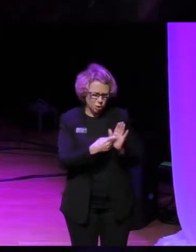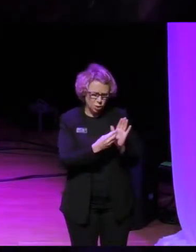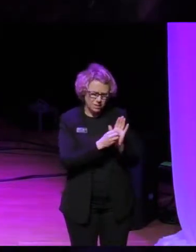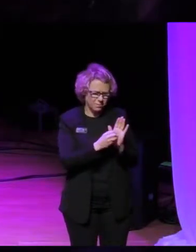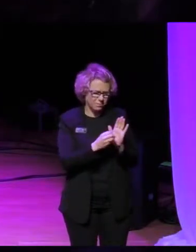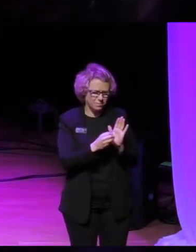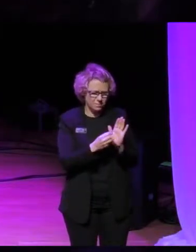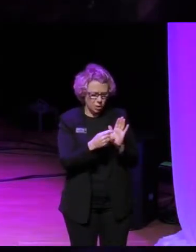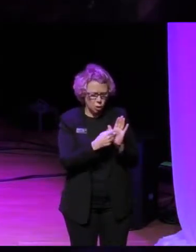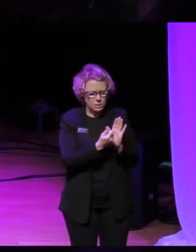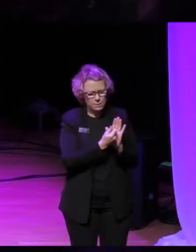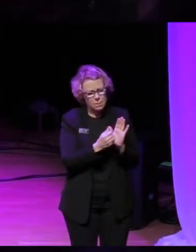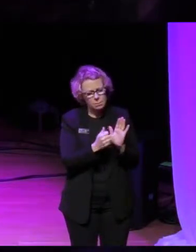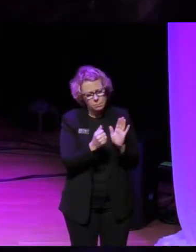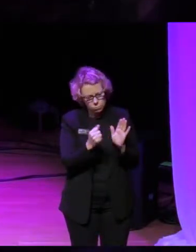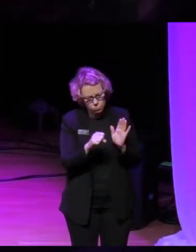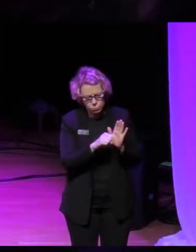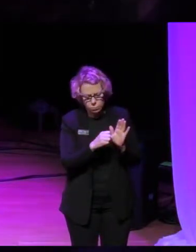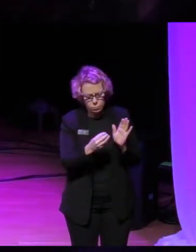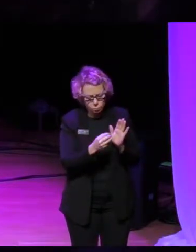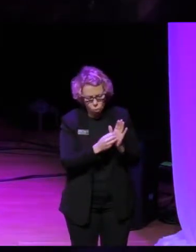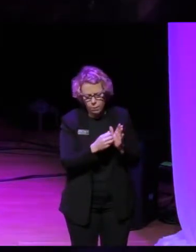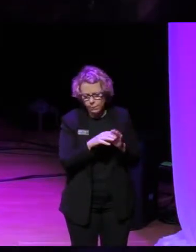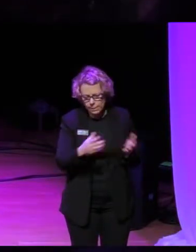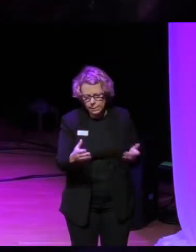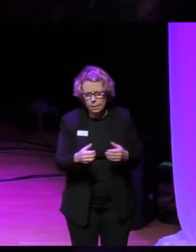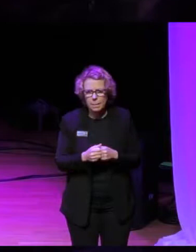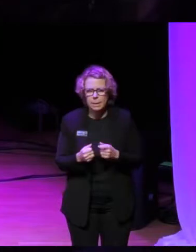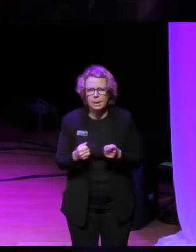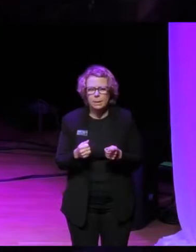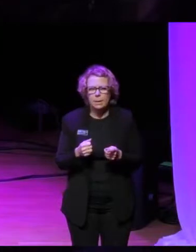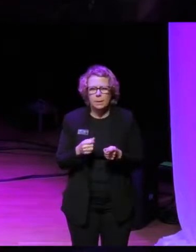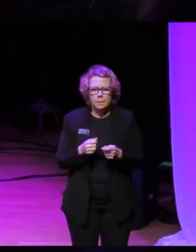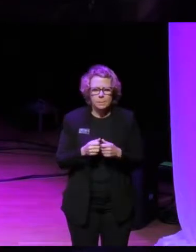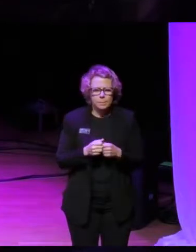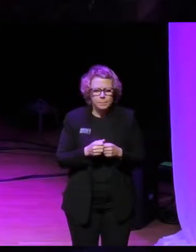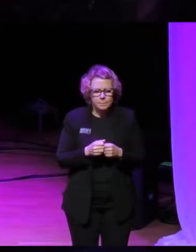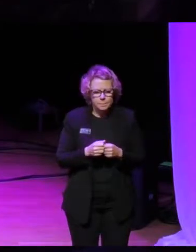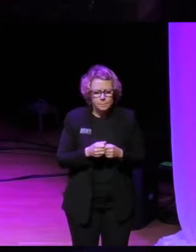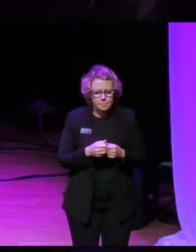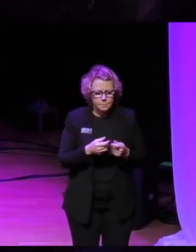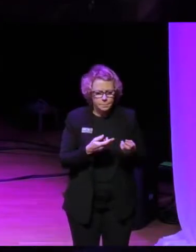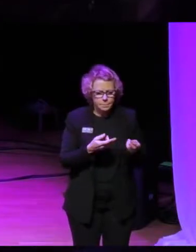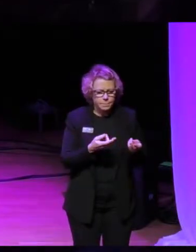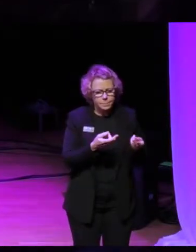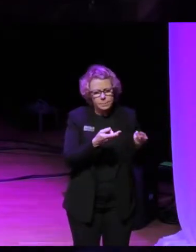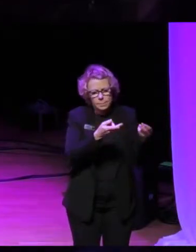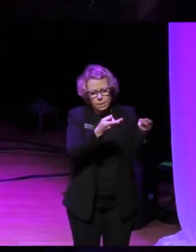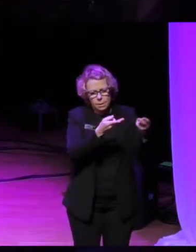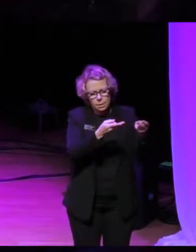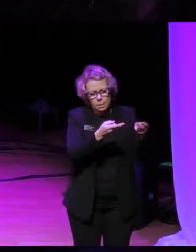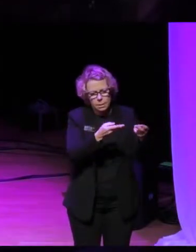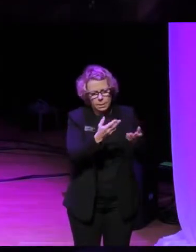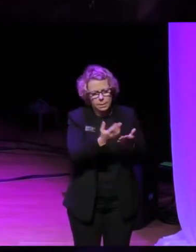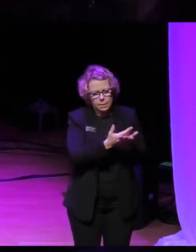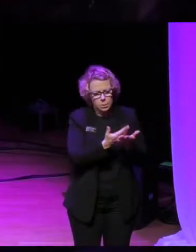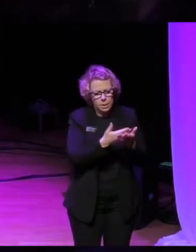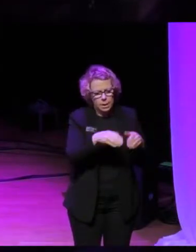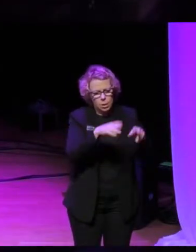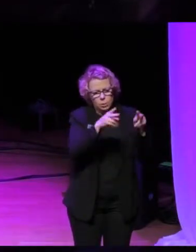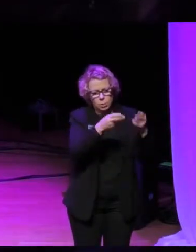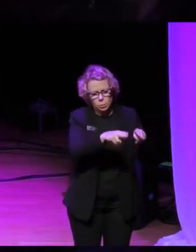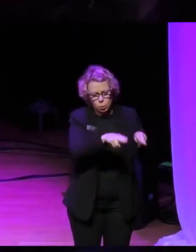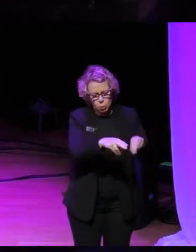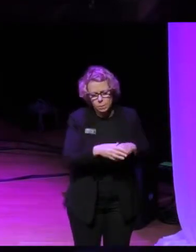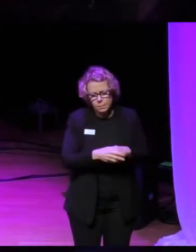the D.C. Circuit Court of Appeals, which is the federal court of appeals based out of D.C., sitting en banc,